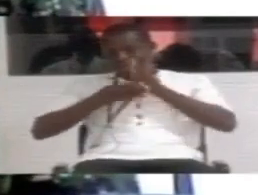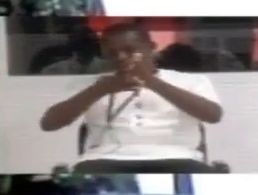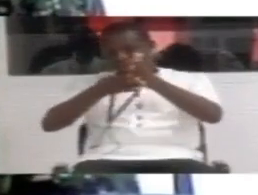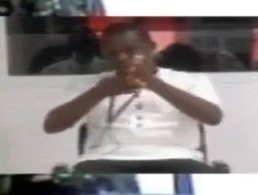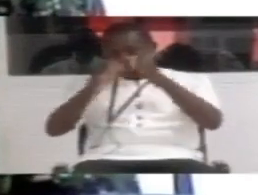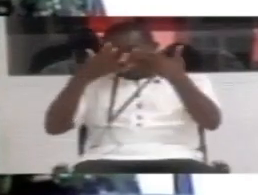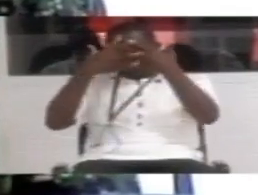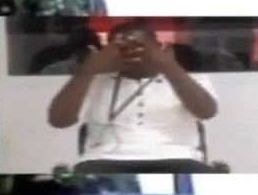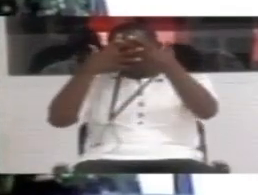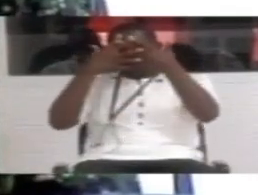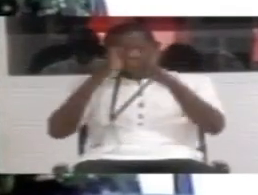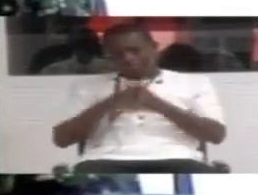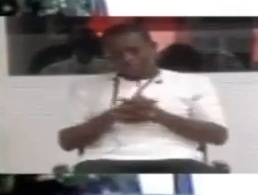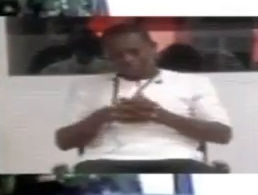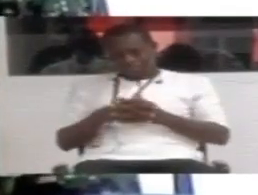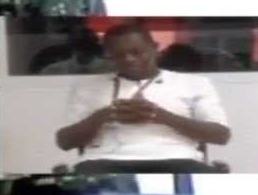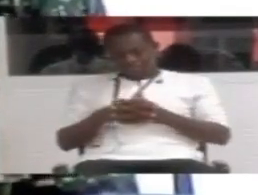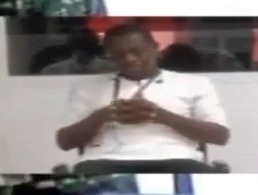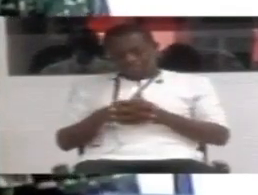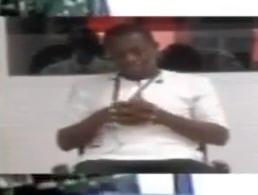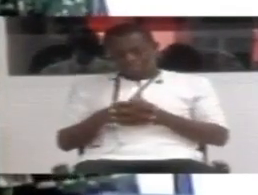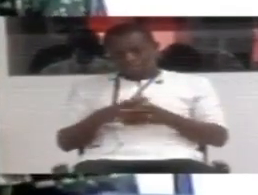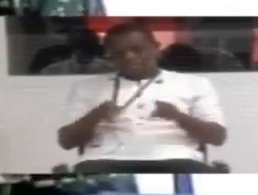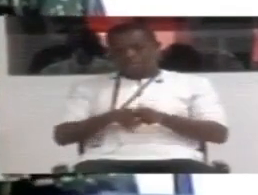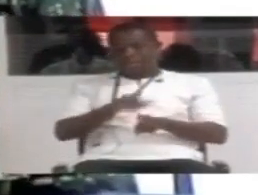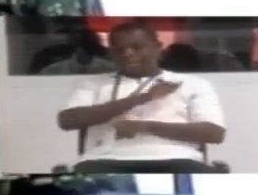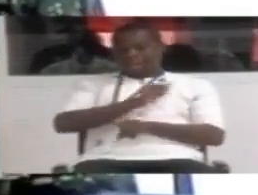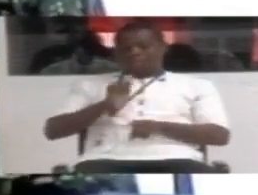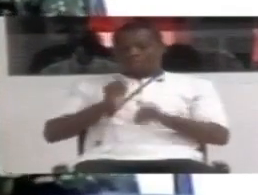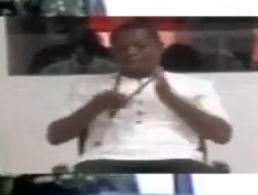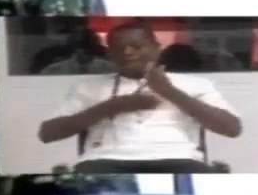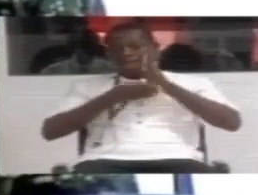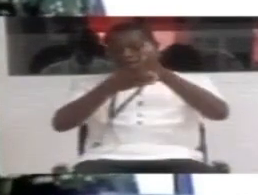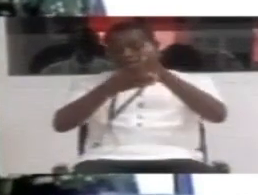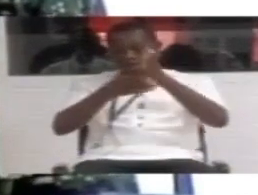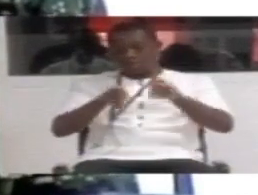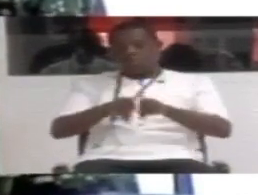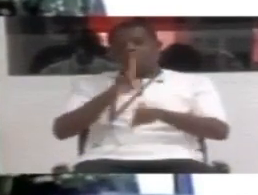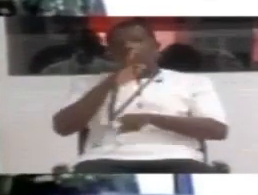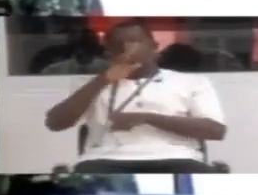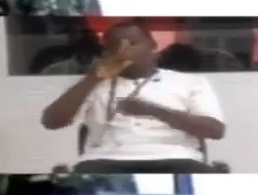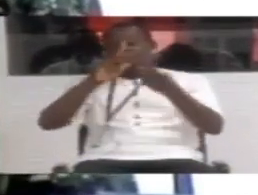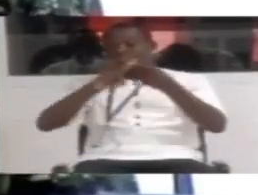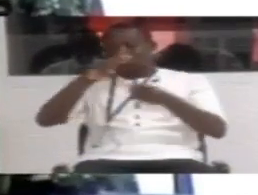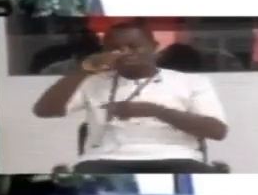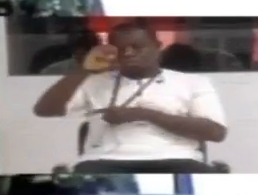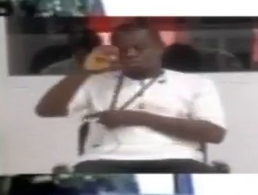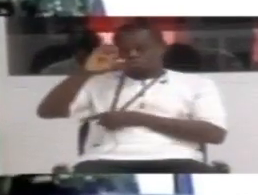Colley, the head of the prisons, suñ jiti suñ magi démé ni Noa Badji. Our